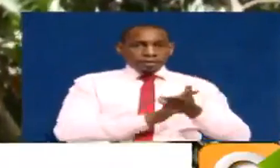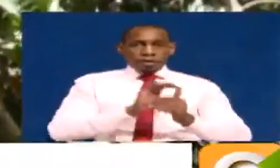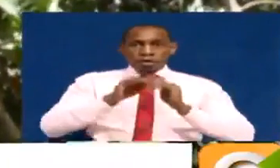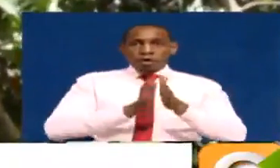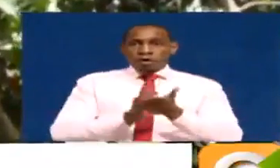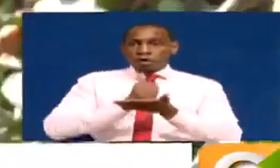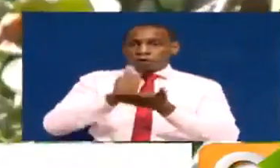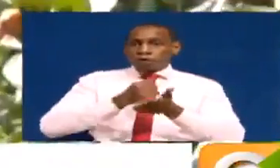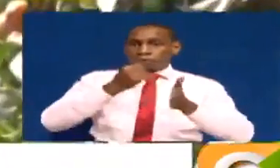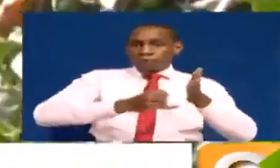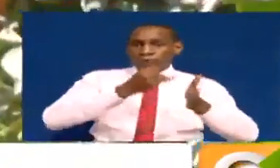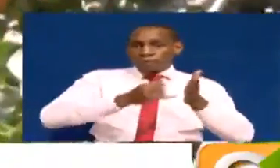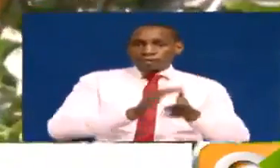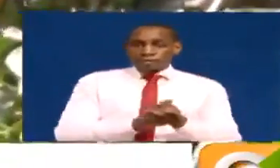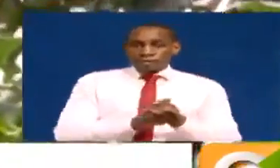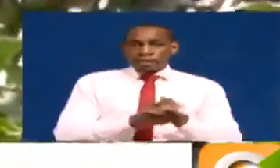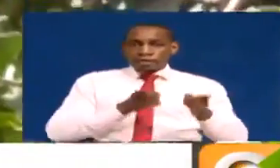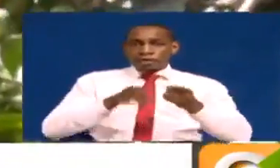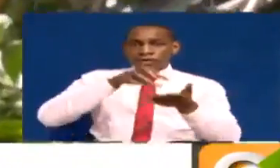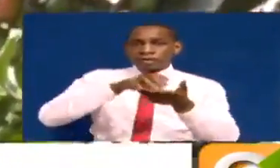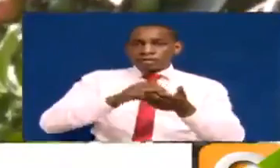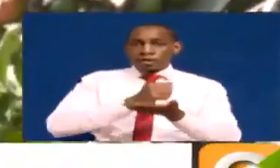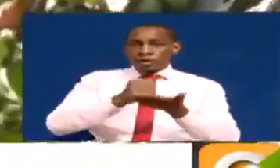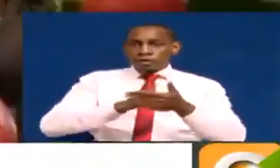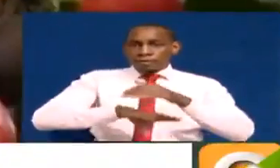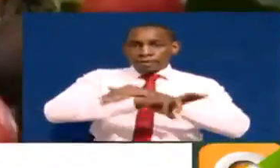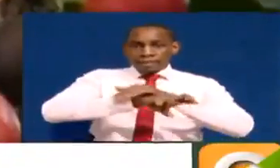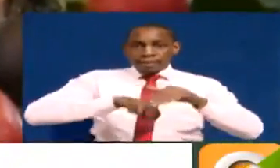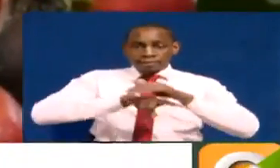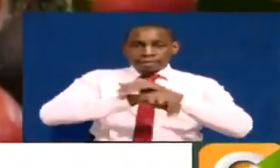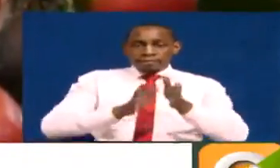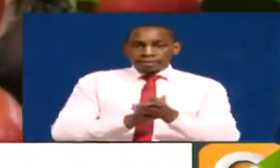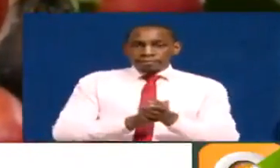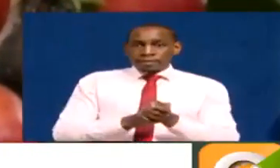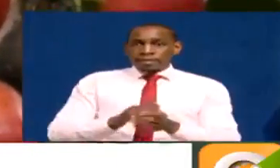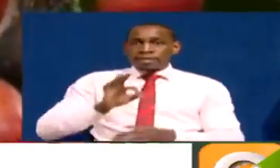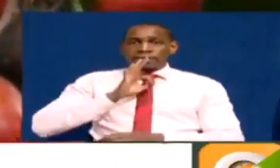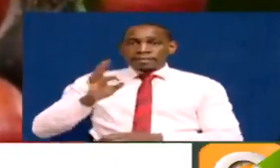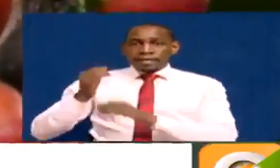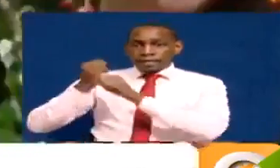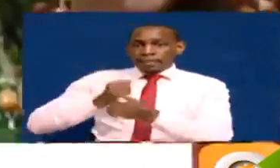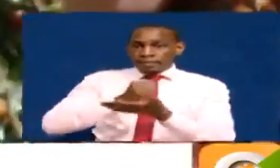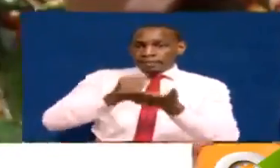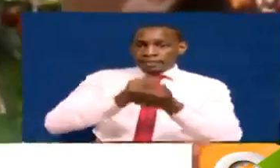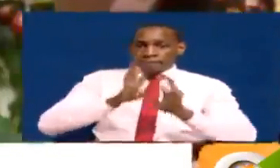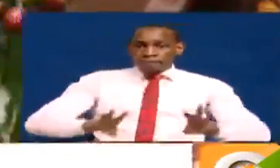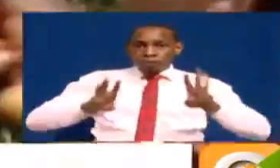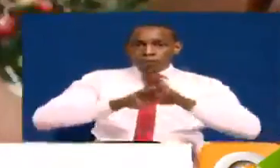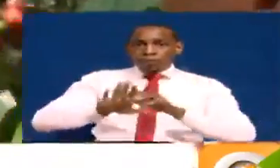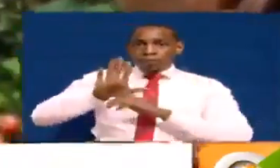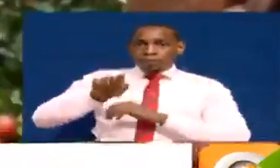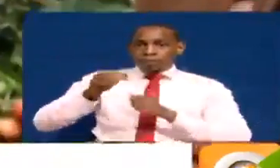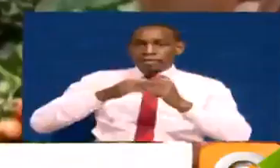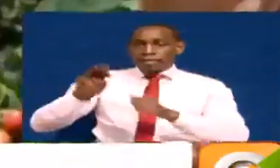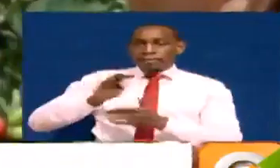coffee factories to stem emerging cases of coffee theft. This year alone, about 300 bags of coffee worth 5.8